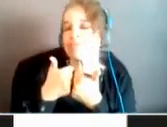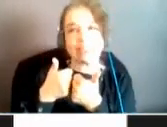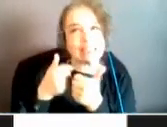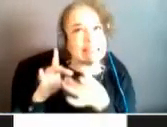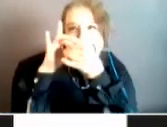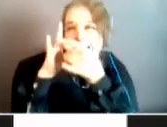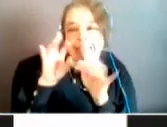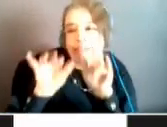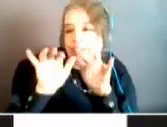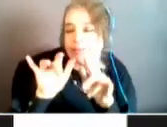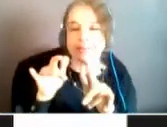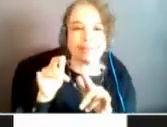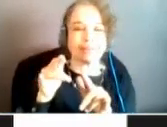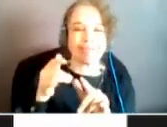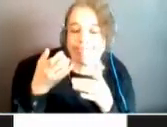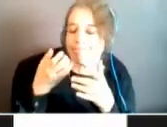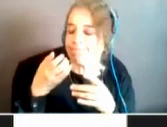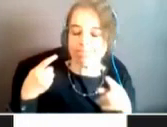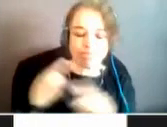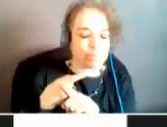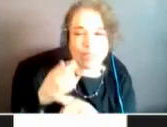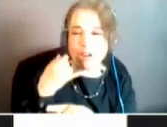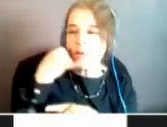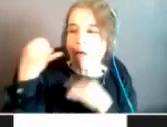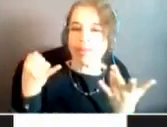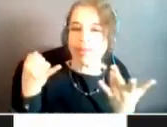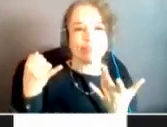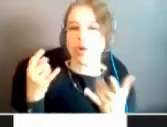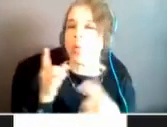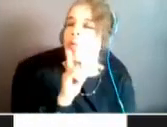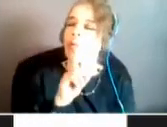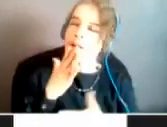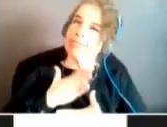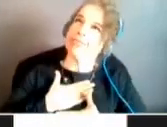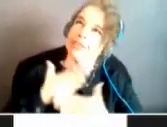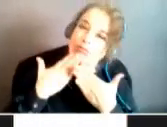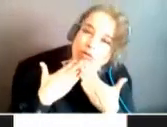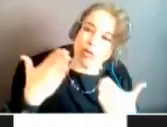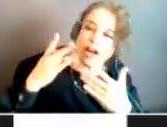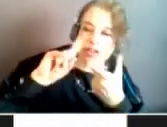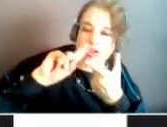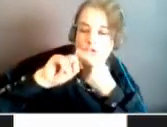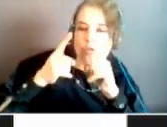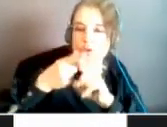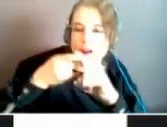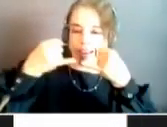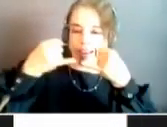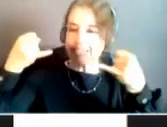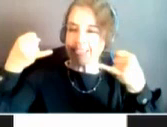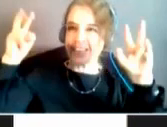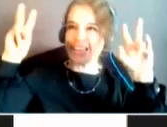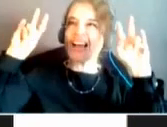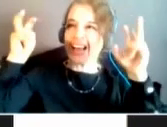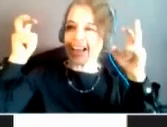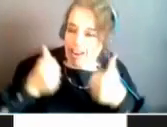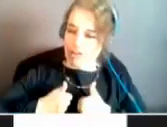uptick in calls. But I was just really grateful that Friendship Line has survived a whole lot